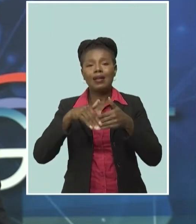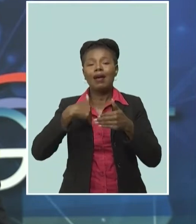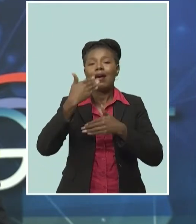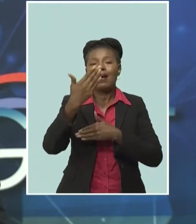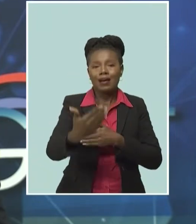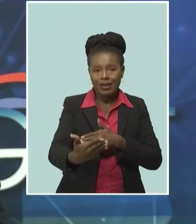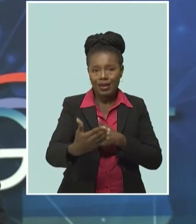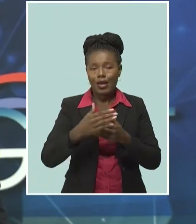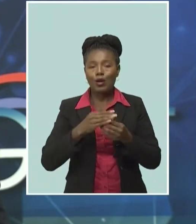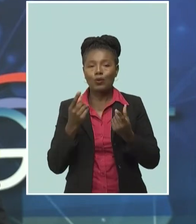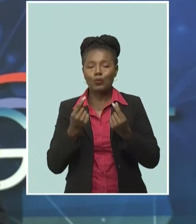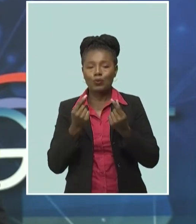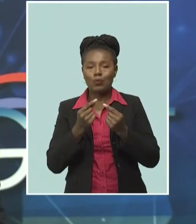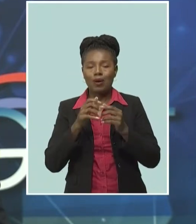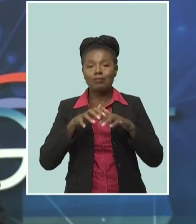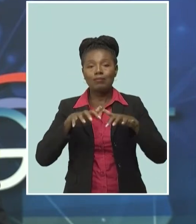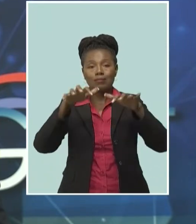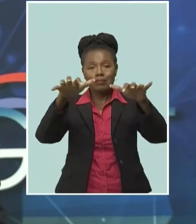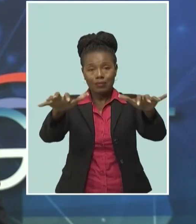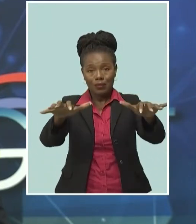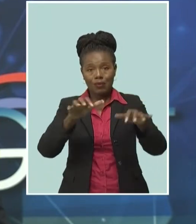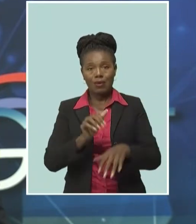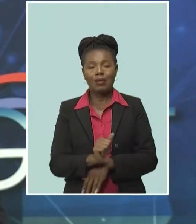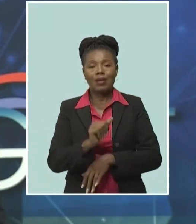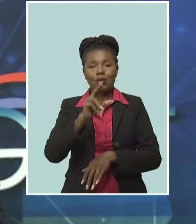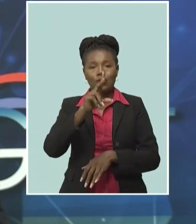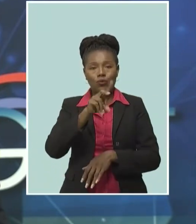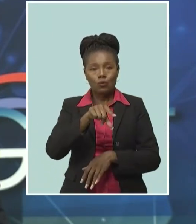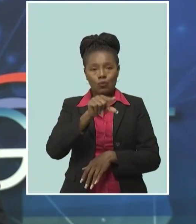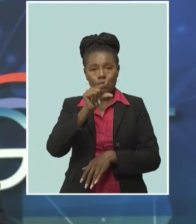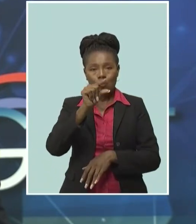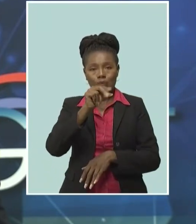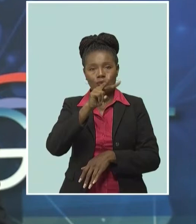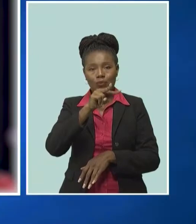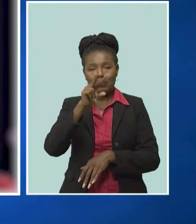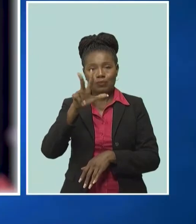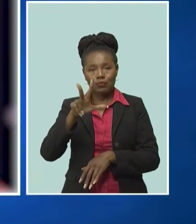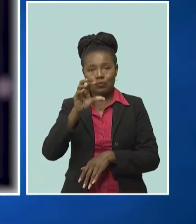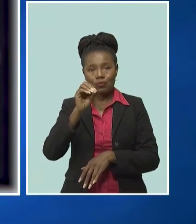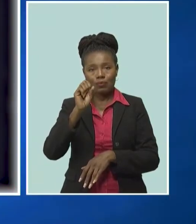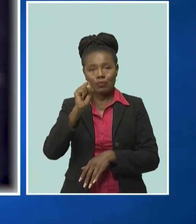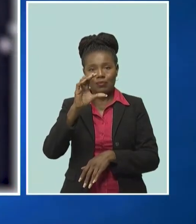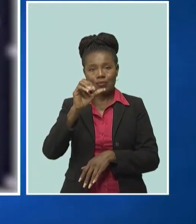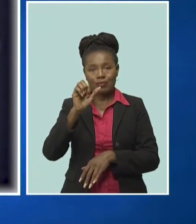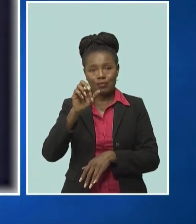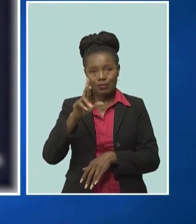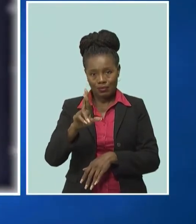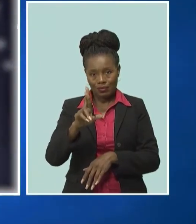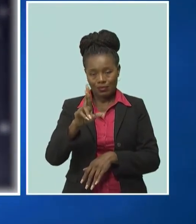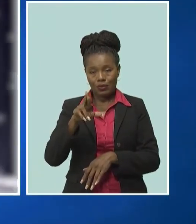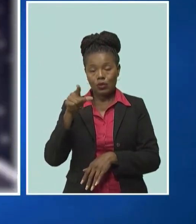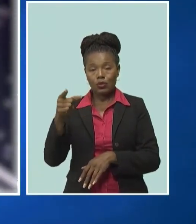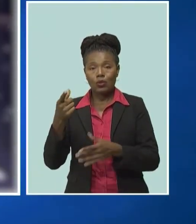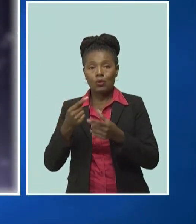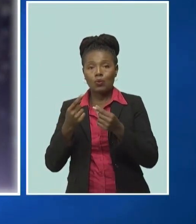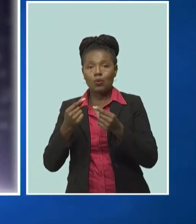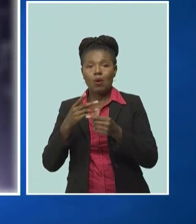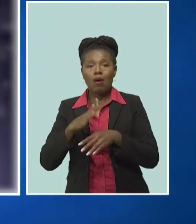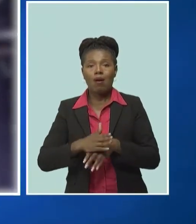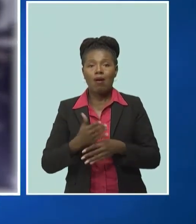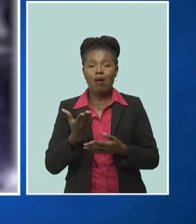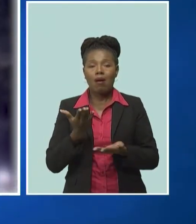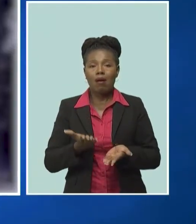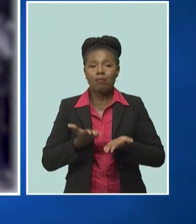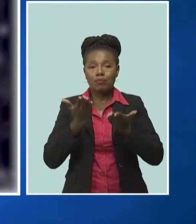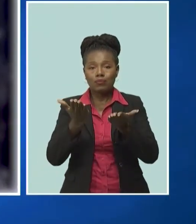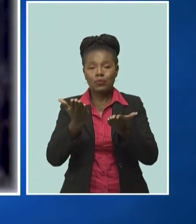wow audiences with a performance at the 2023 Oscars. The pop superstar will perform her Oscar-nominated song